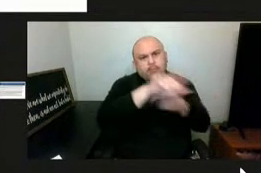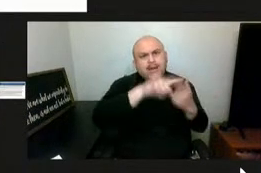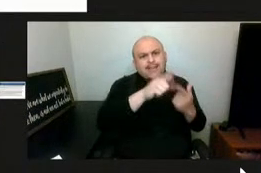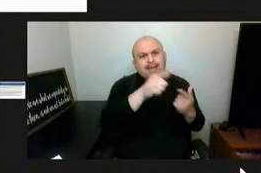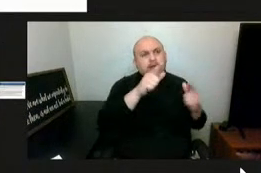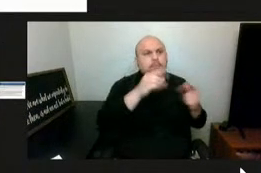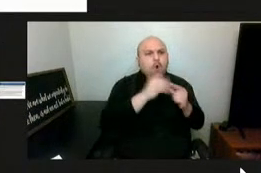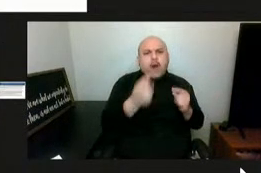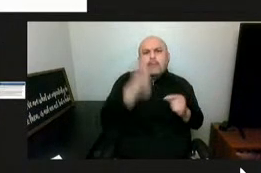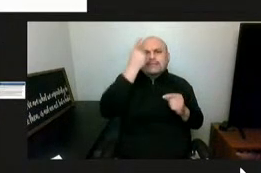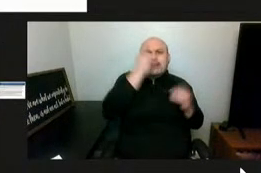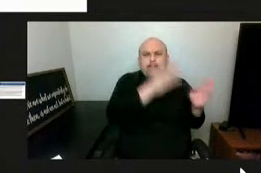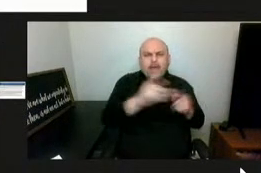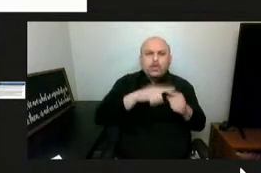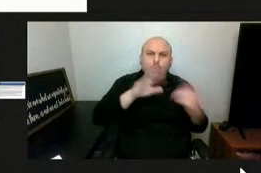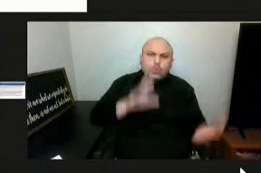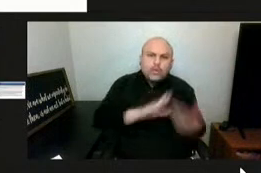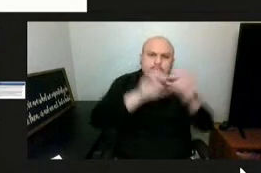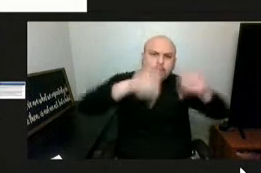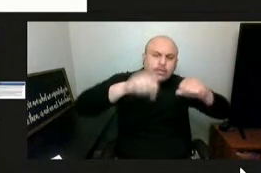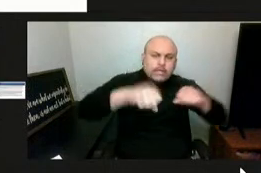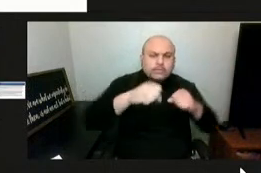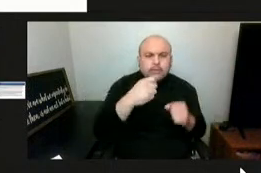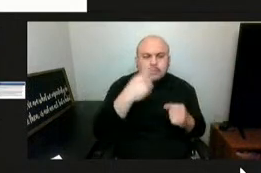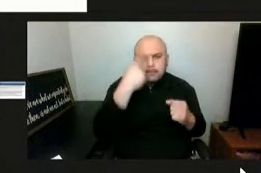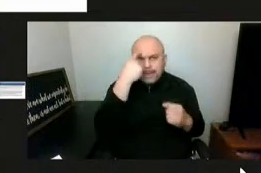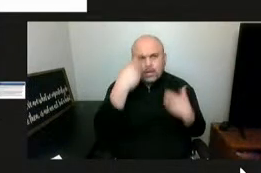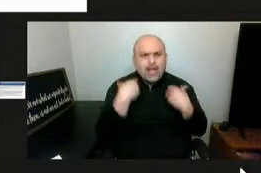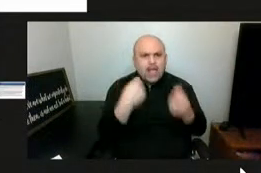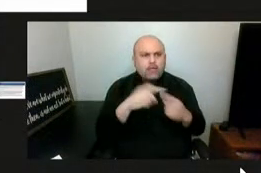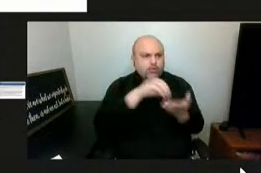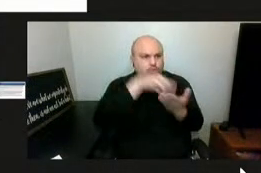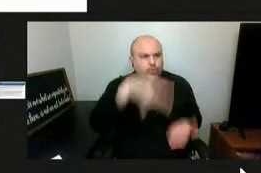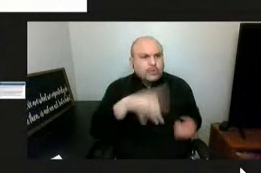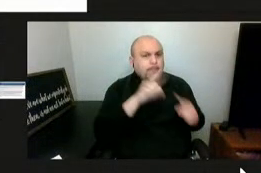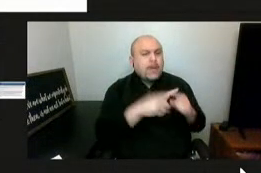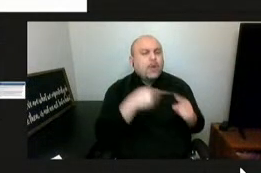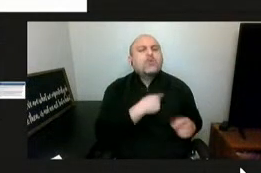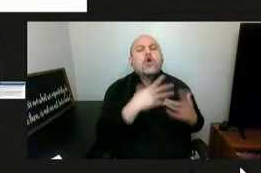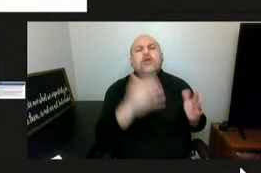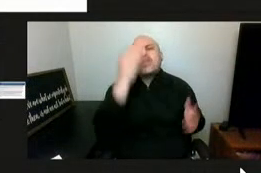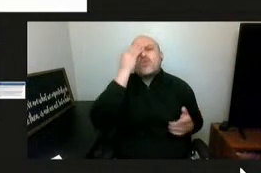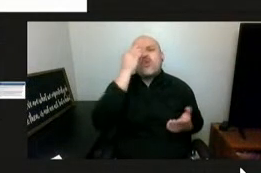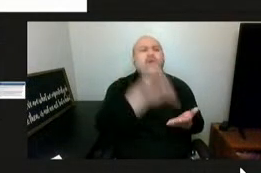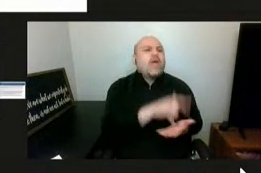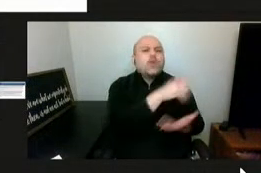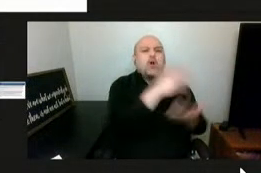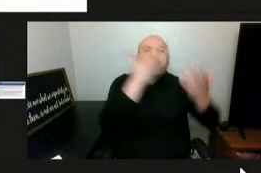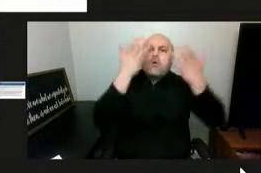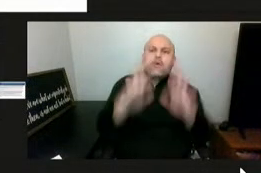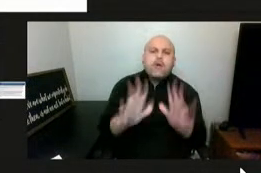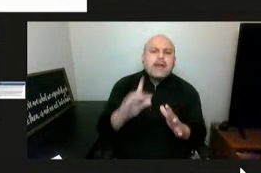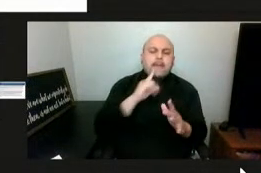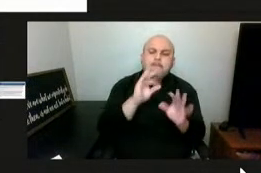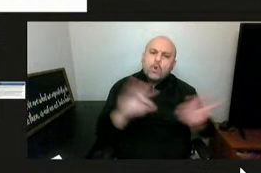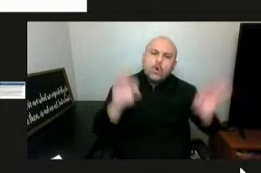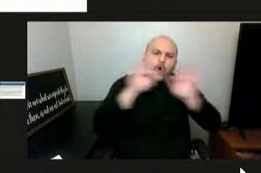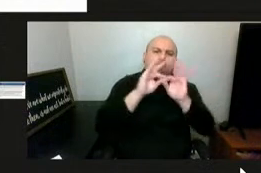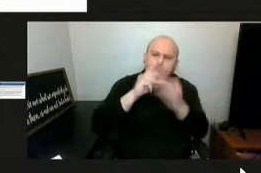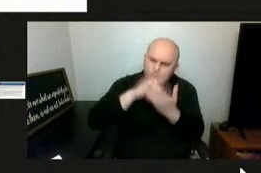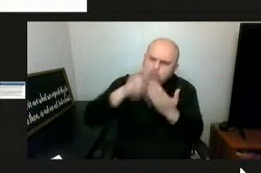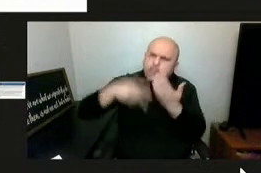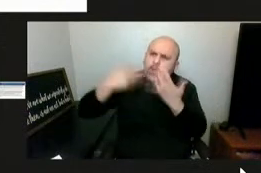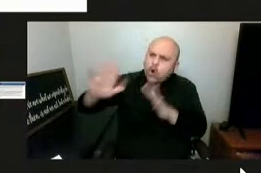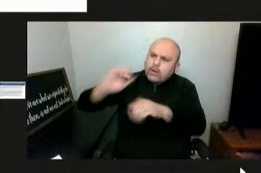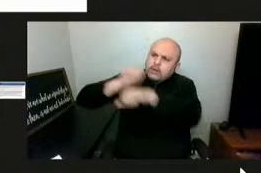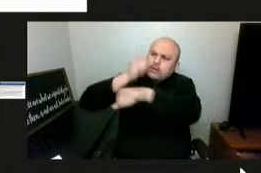to address the potential mental health needs of their students. And we know that there are already important initiatives through the Department of